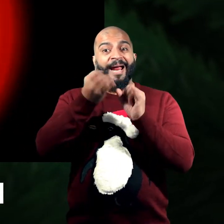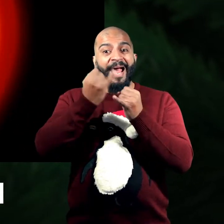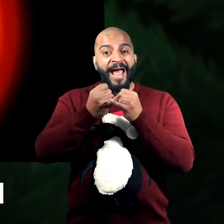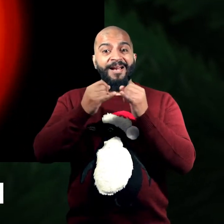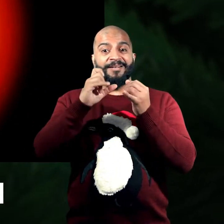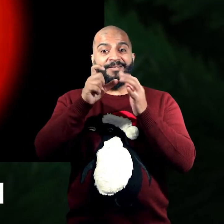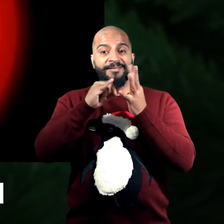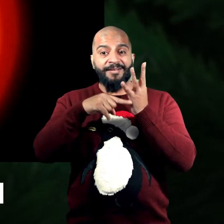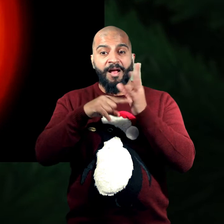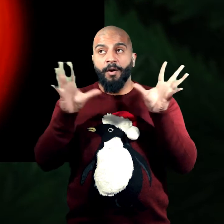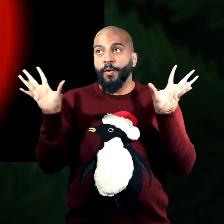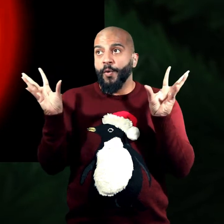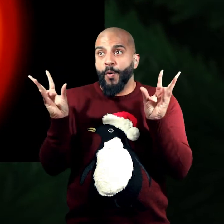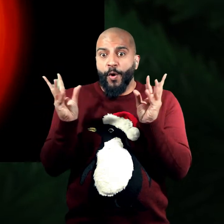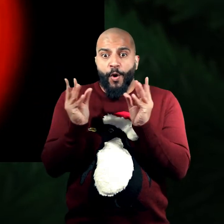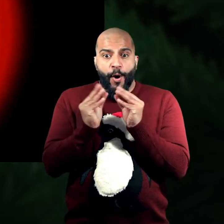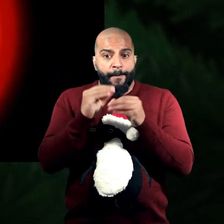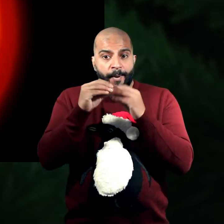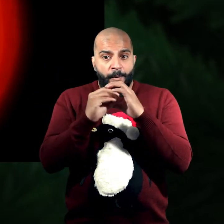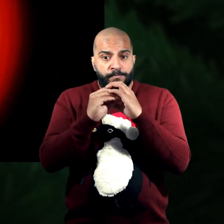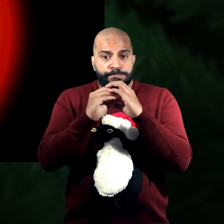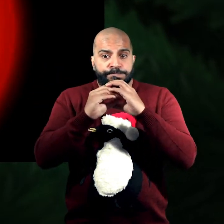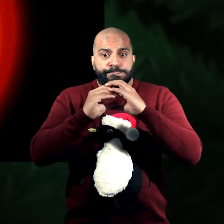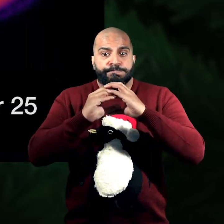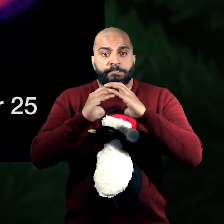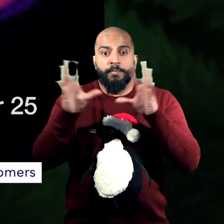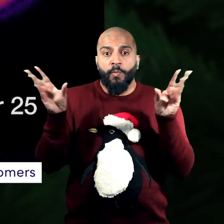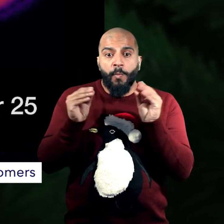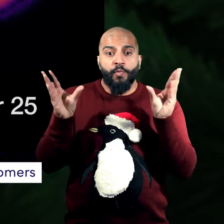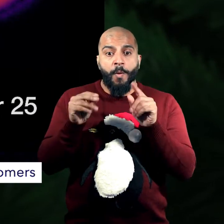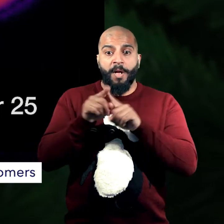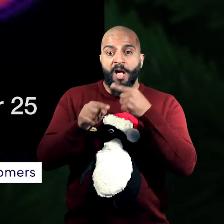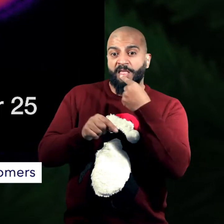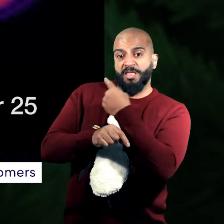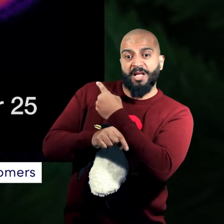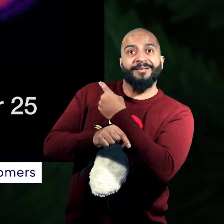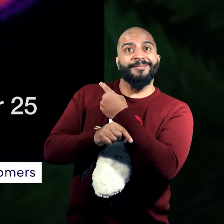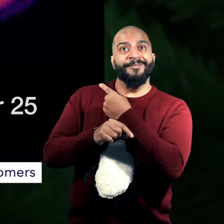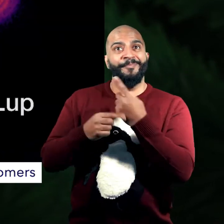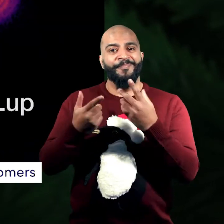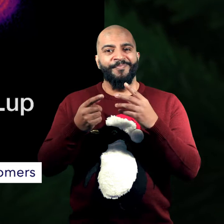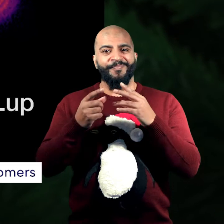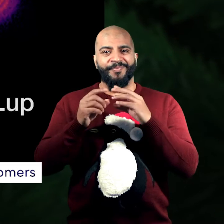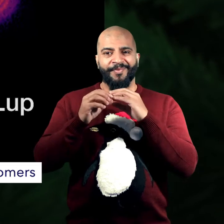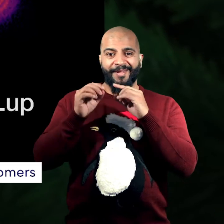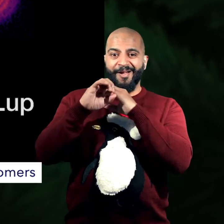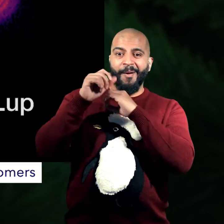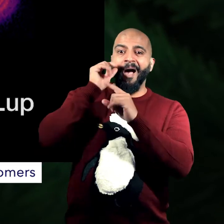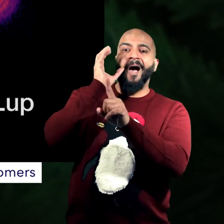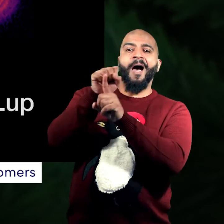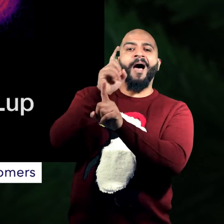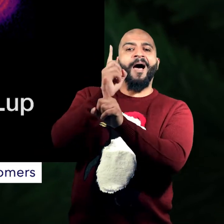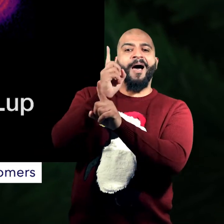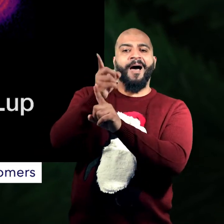gas and dust come onto the planet, and they will carve gaps in the disk. It's quite likely that some of the disks that astronomers